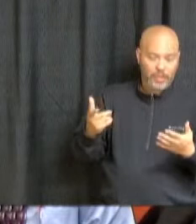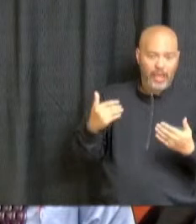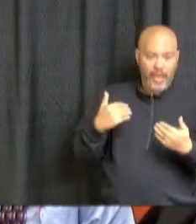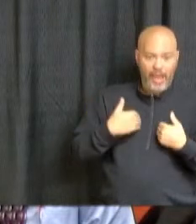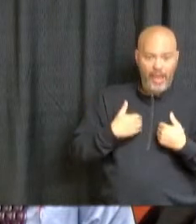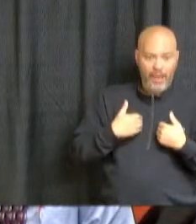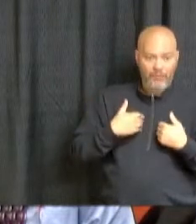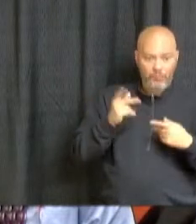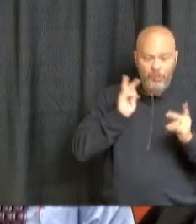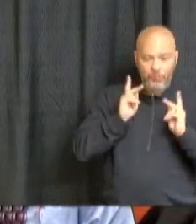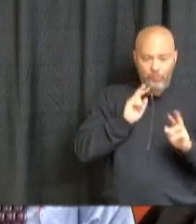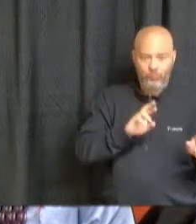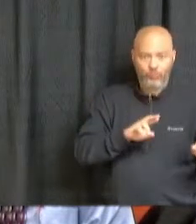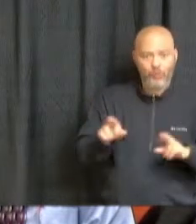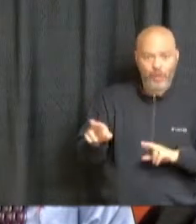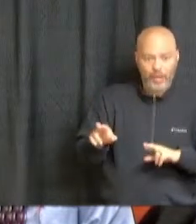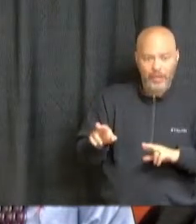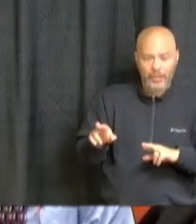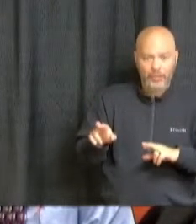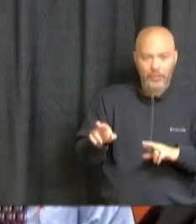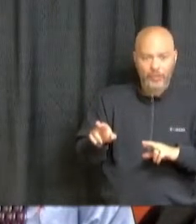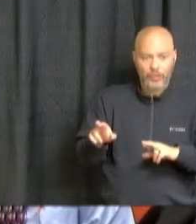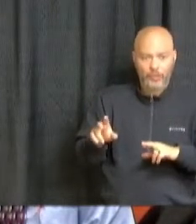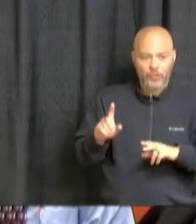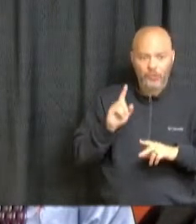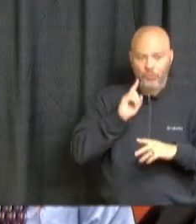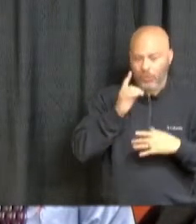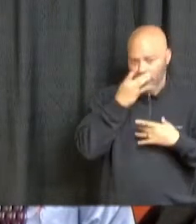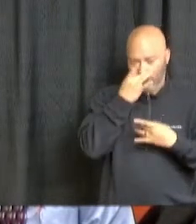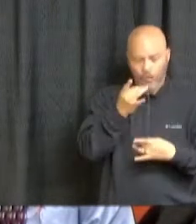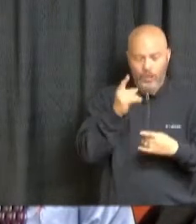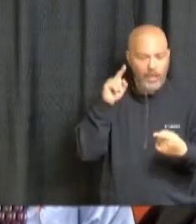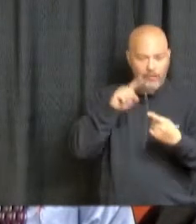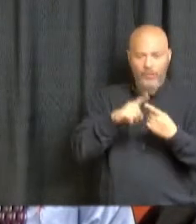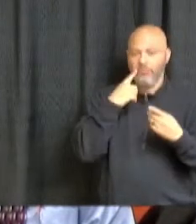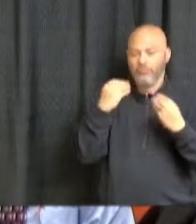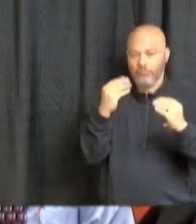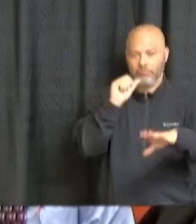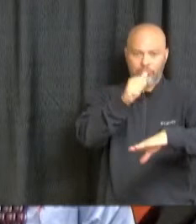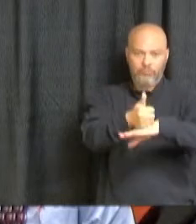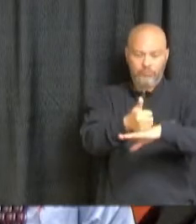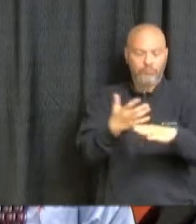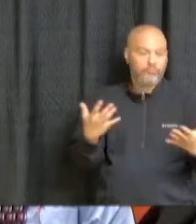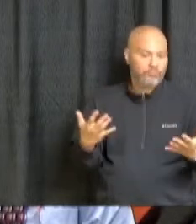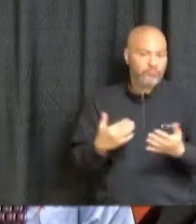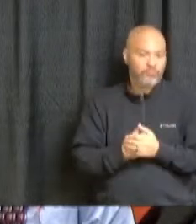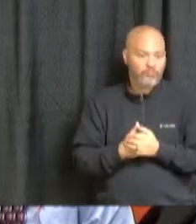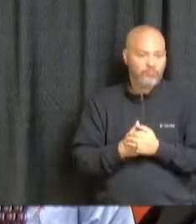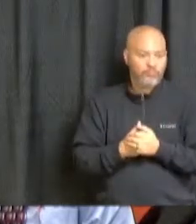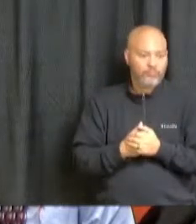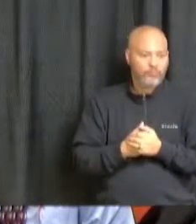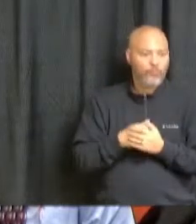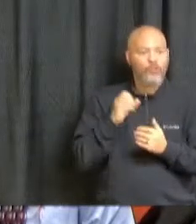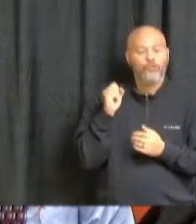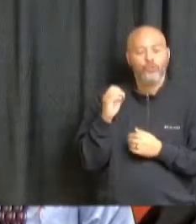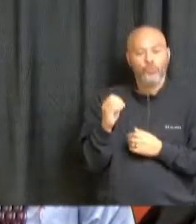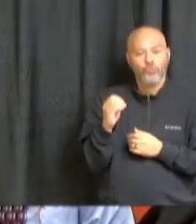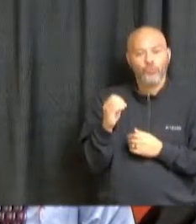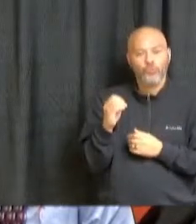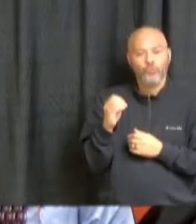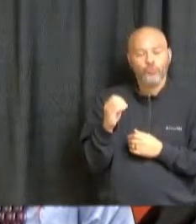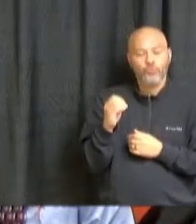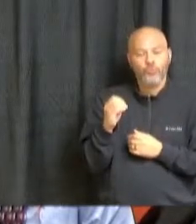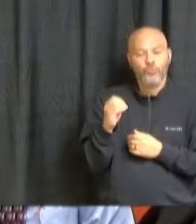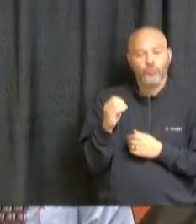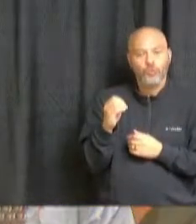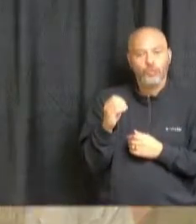prospects in line that wouldn't be interested in the property unless the signal's there. Okay. So